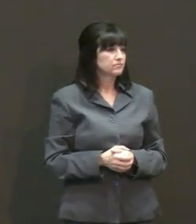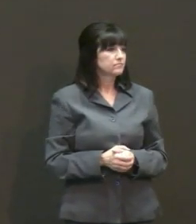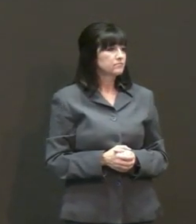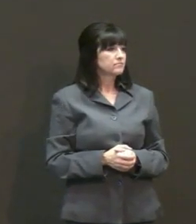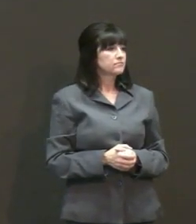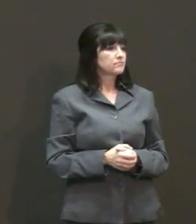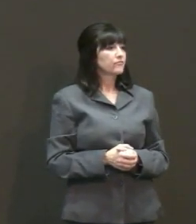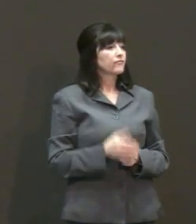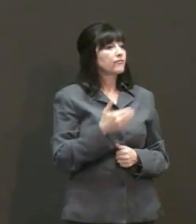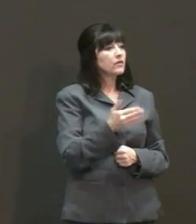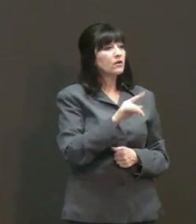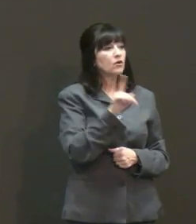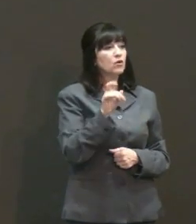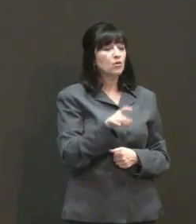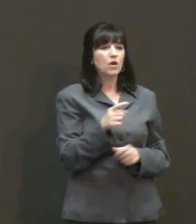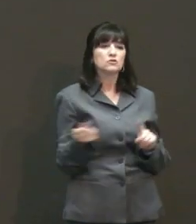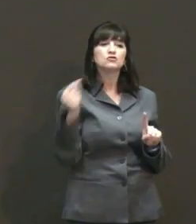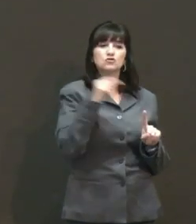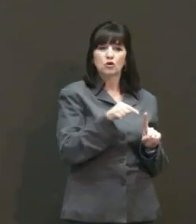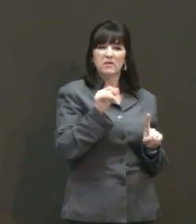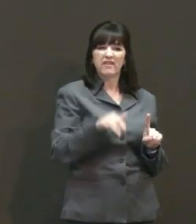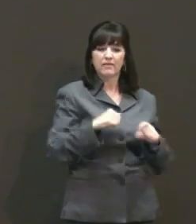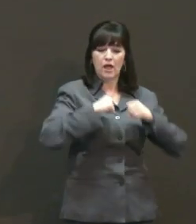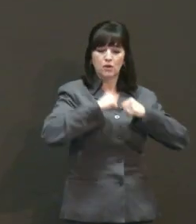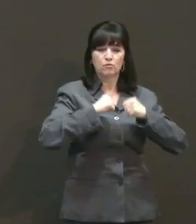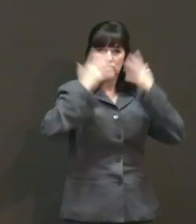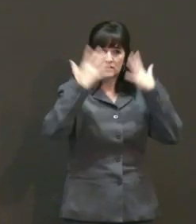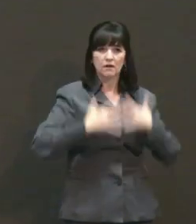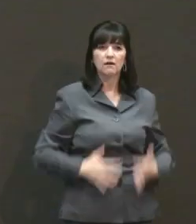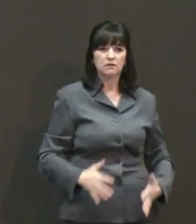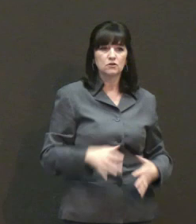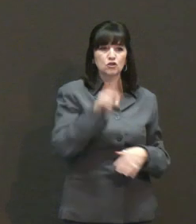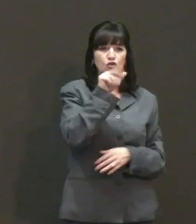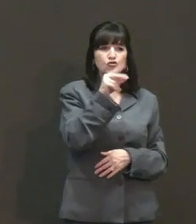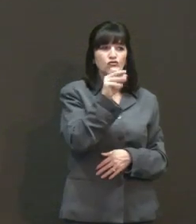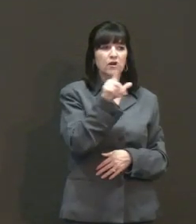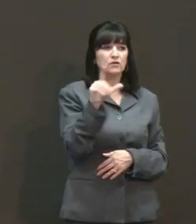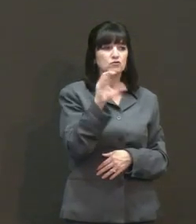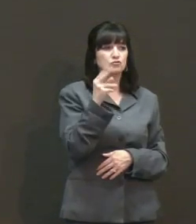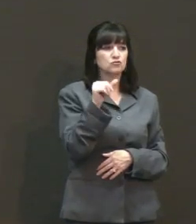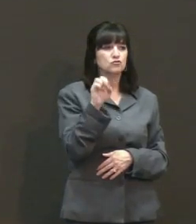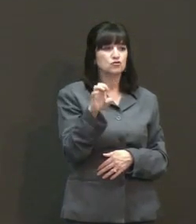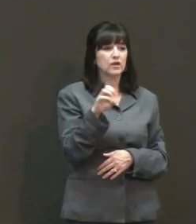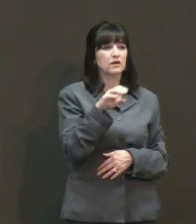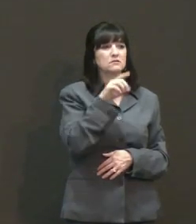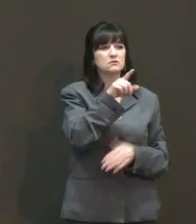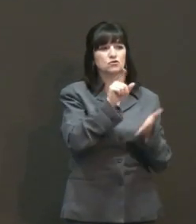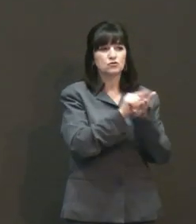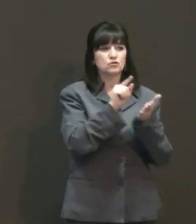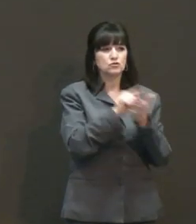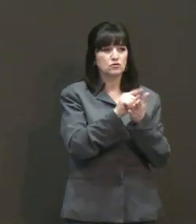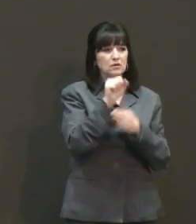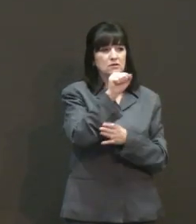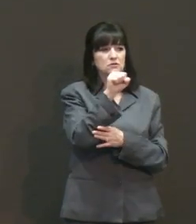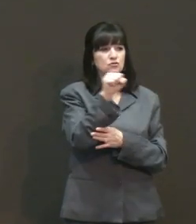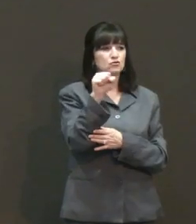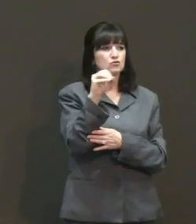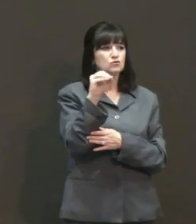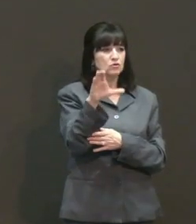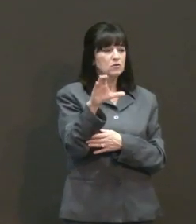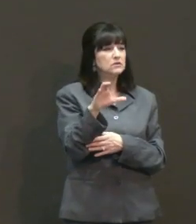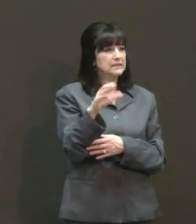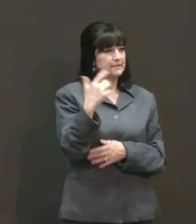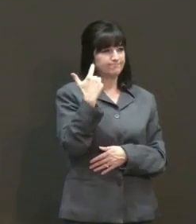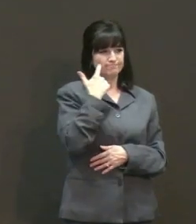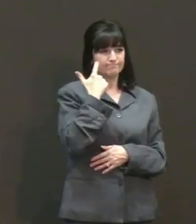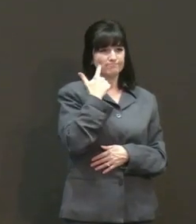This next question goes back to the personal protective equipment. It's from Randall Chase at the Associated Press. I think it's in reference to some documents that came out